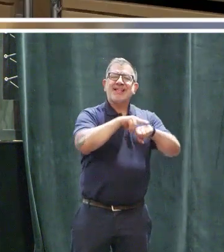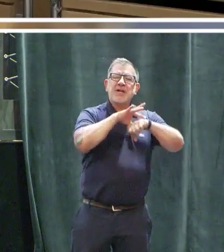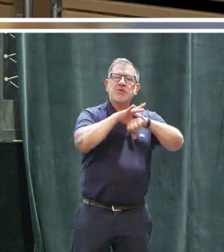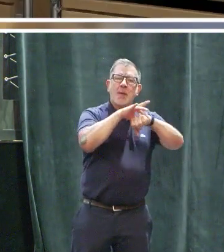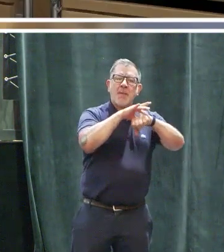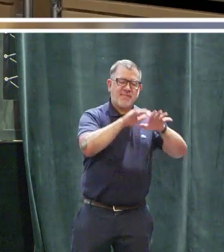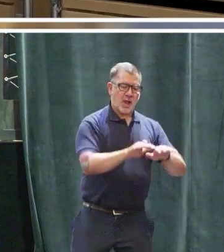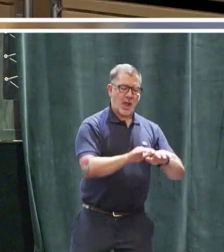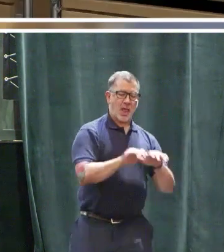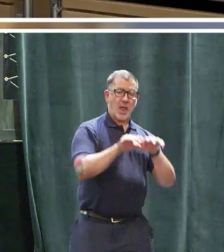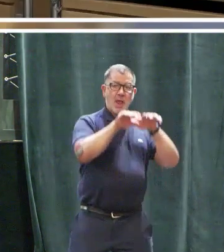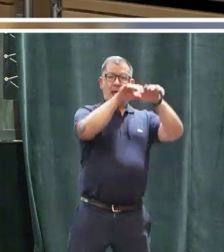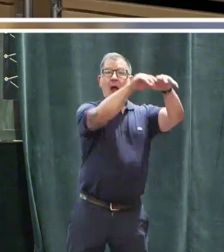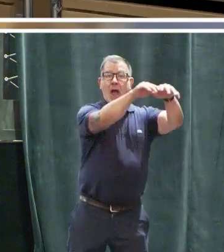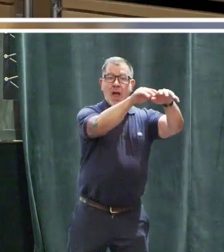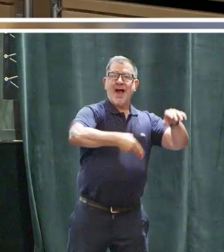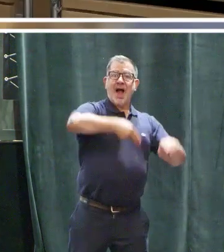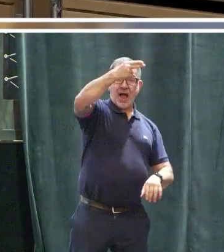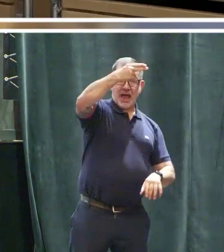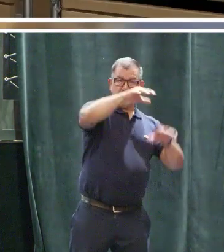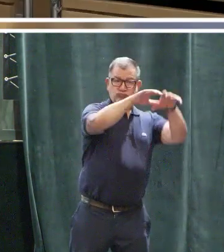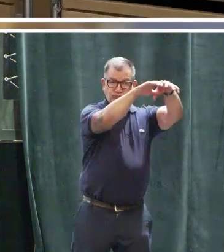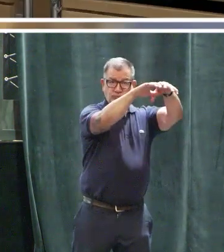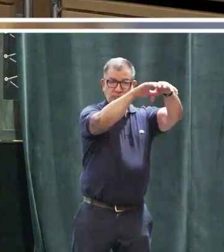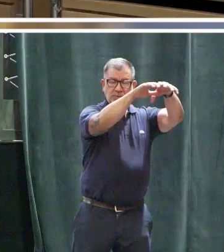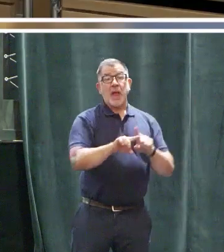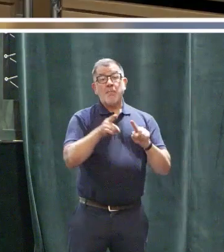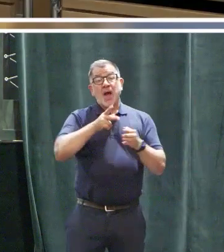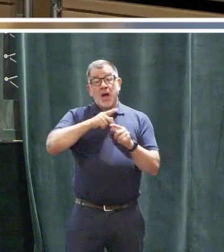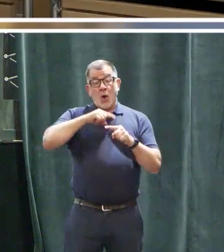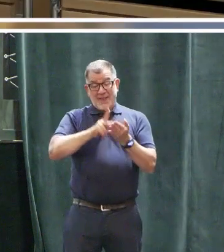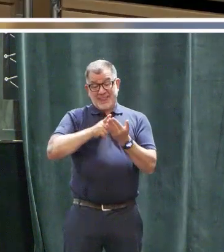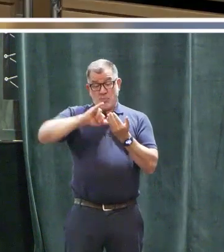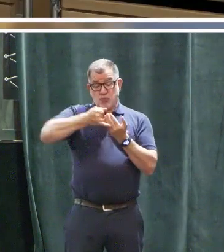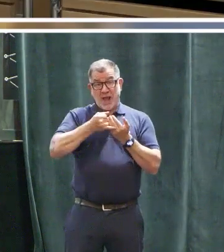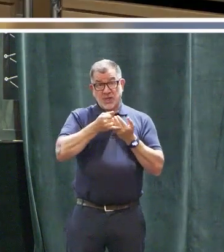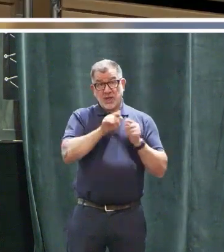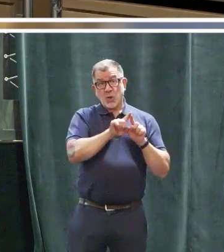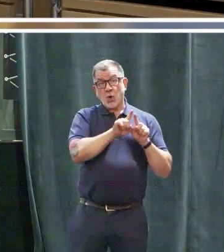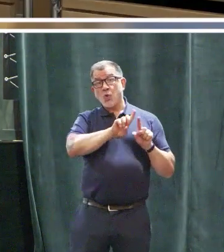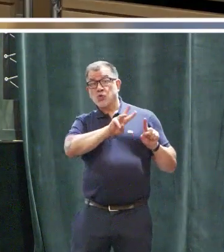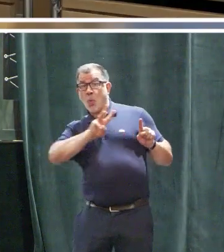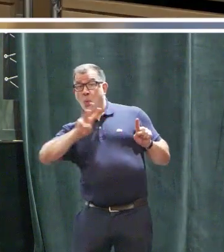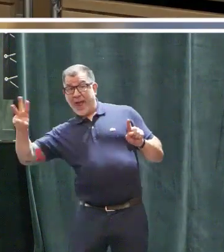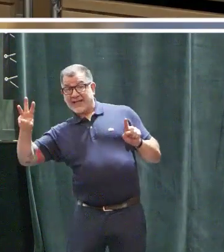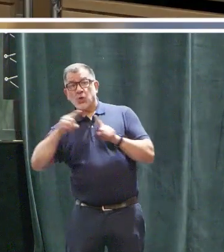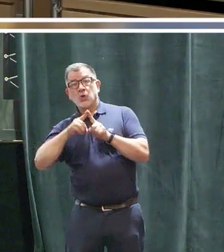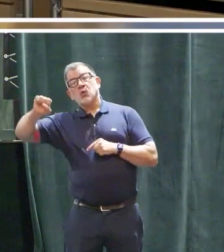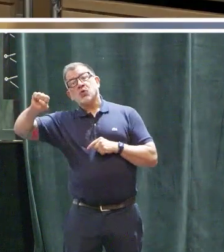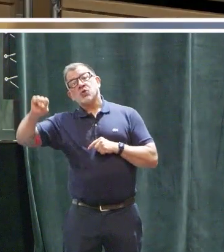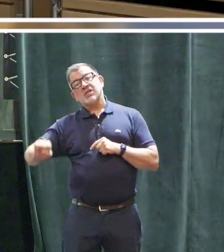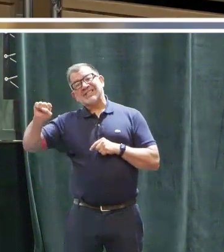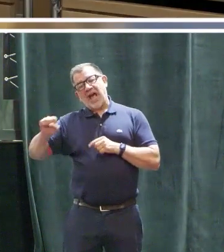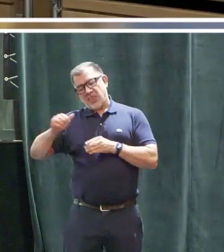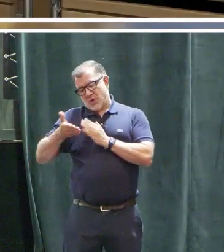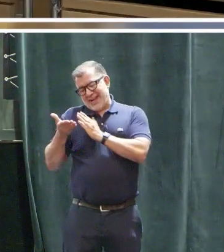the design flood elevation. However, as the project alignment proceeds westward along the southern edge of North